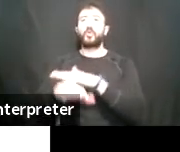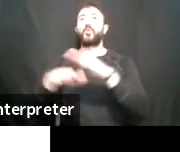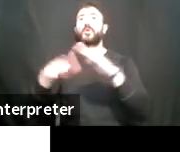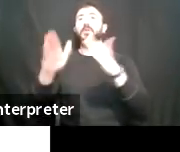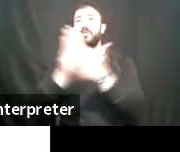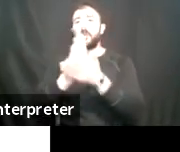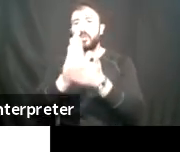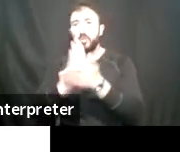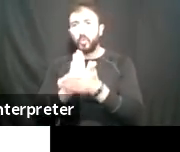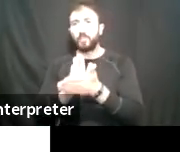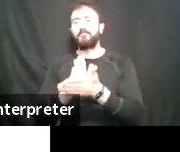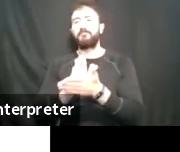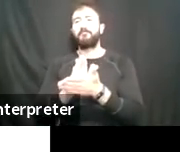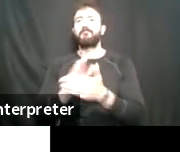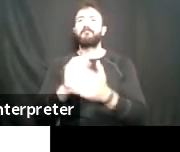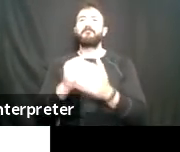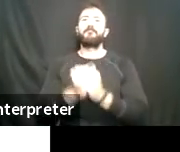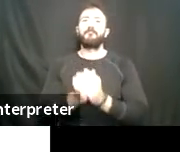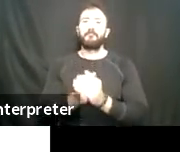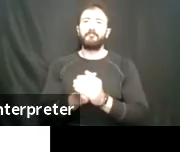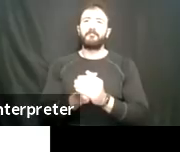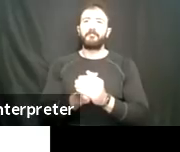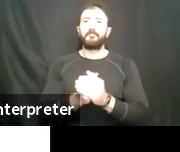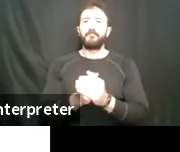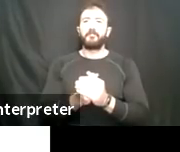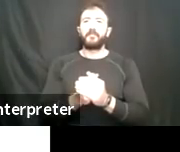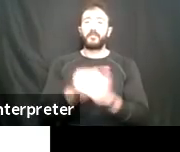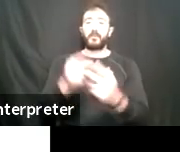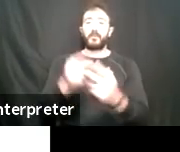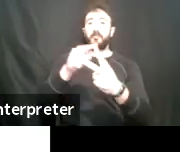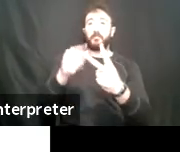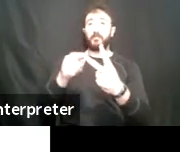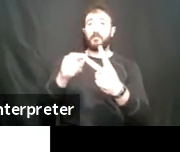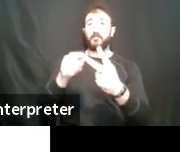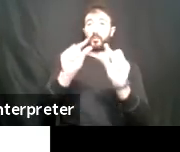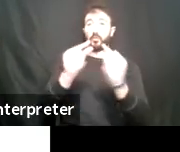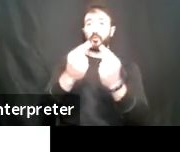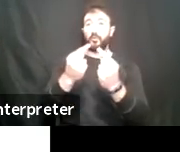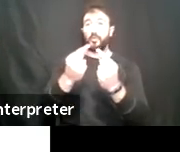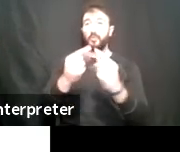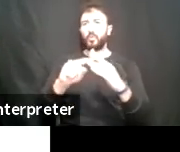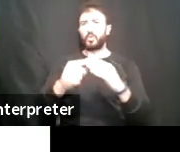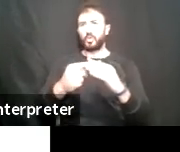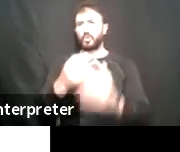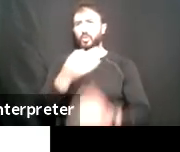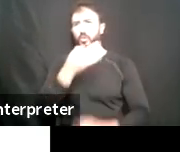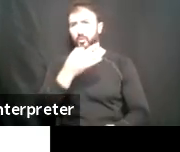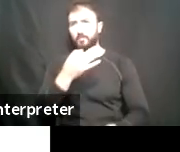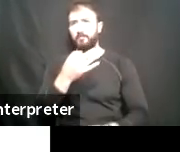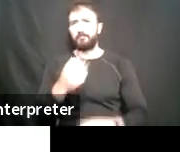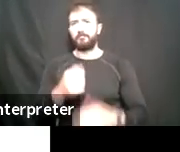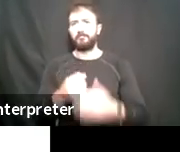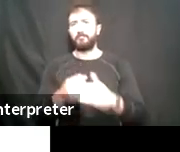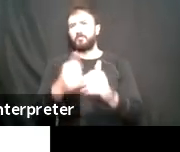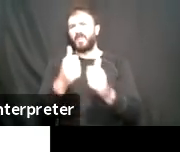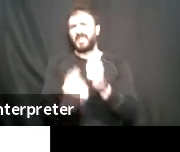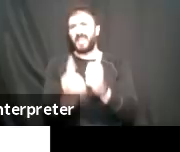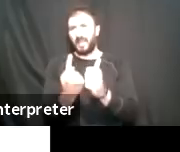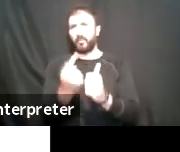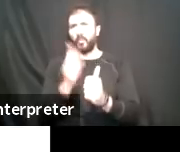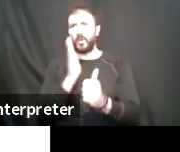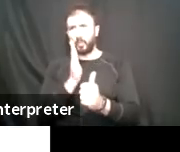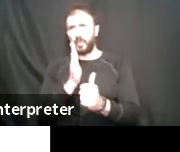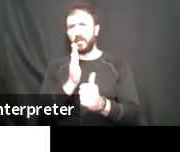So those two groups we will start early on, and then certainly we'll get everybody oriented, families